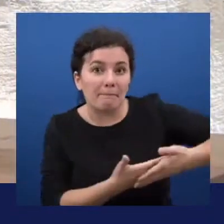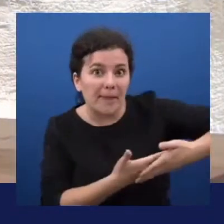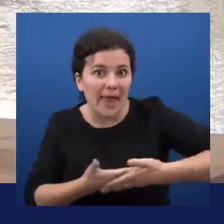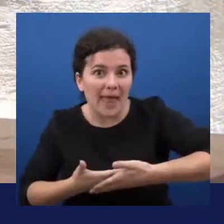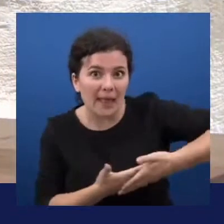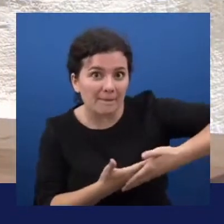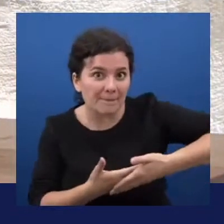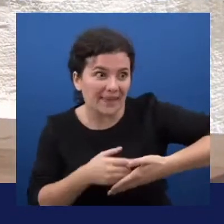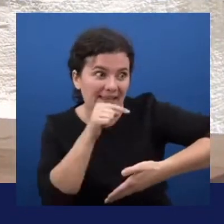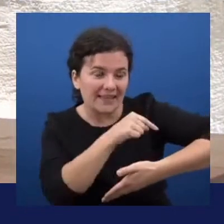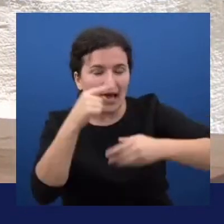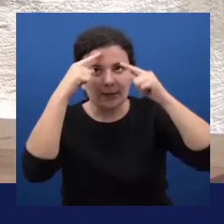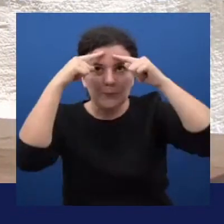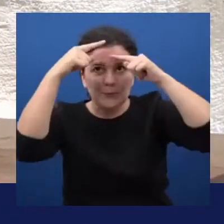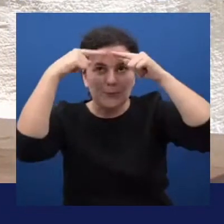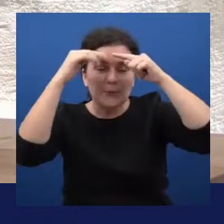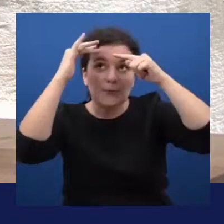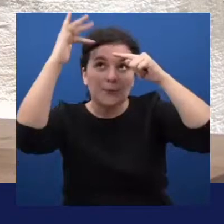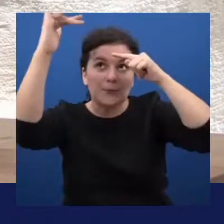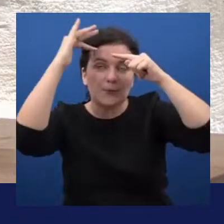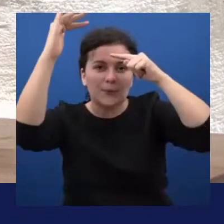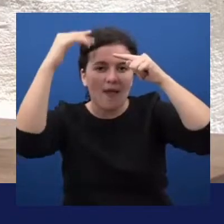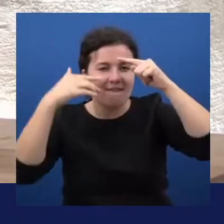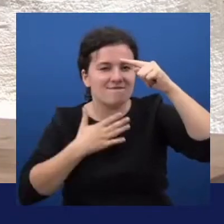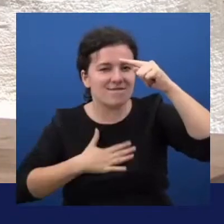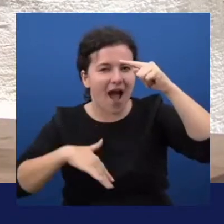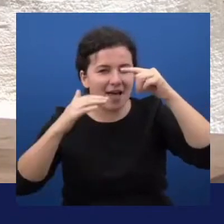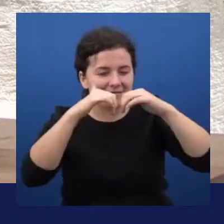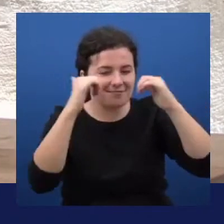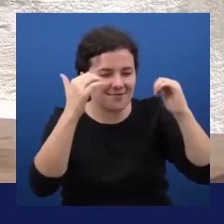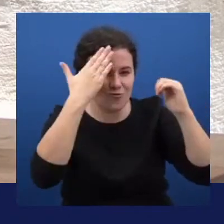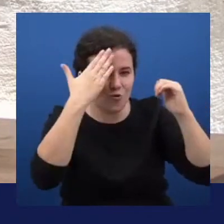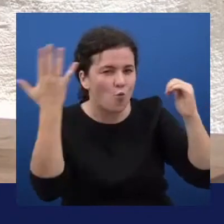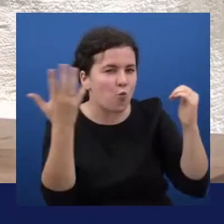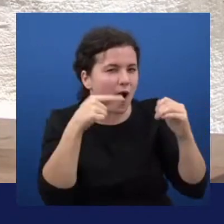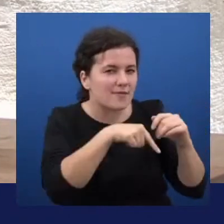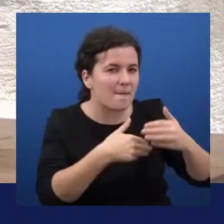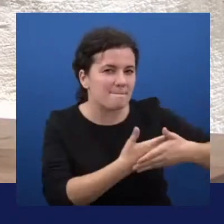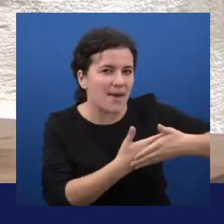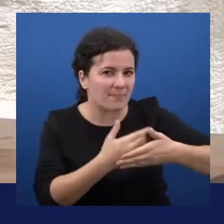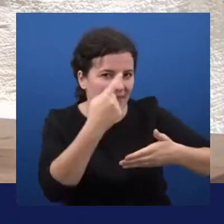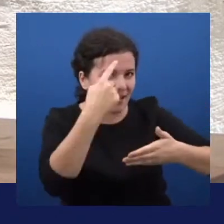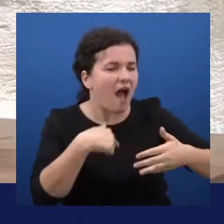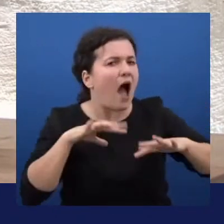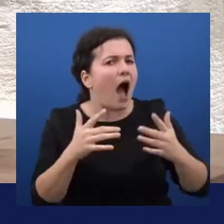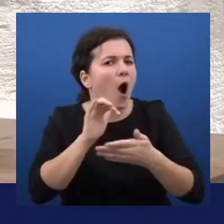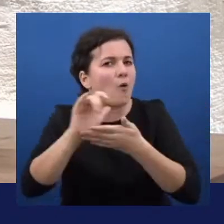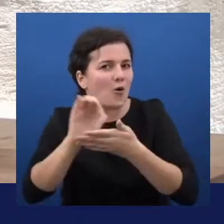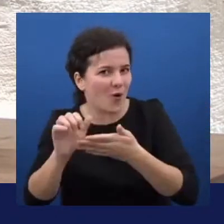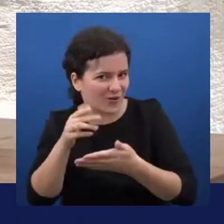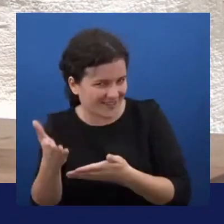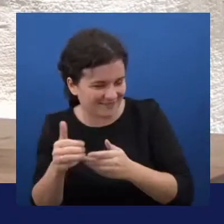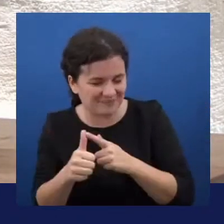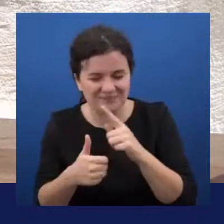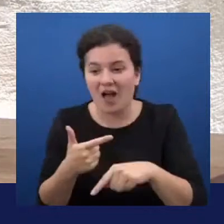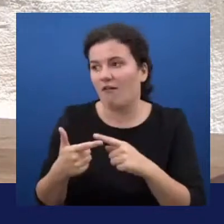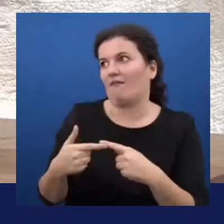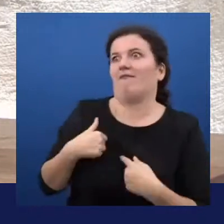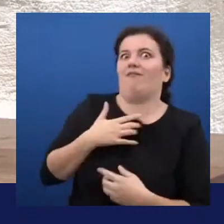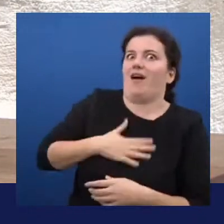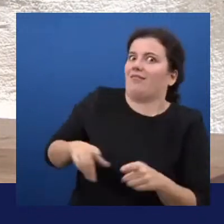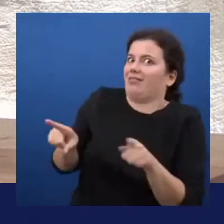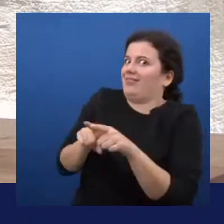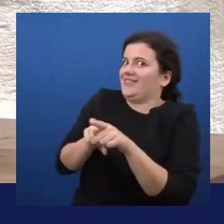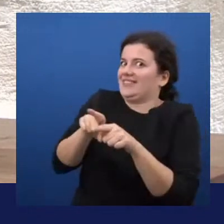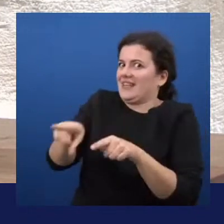babies' minds. That would be awesome. Another one, use case at a bank to greet customers as they